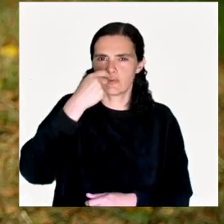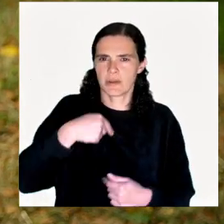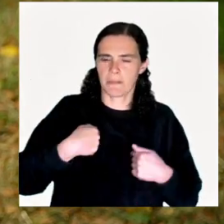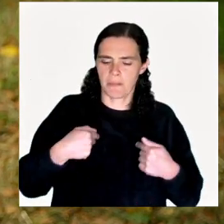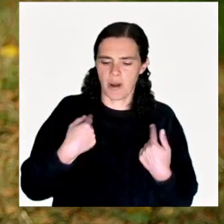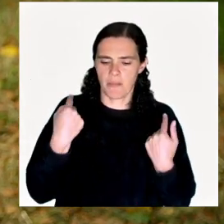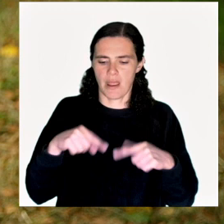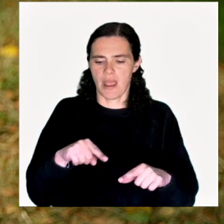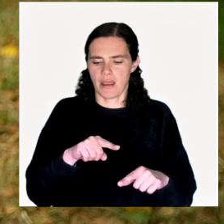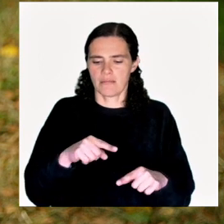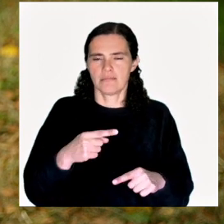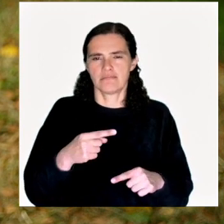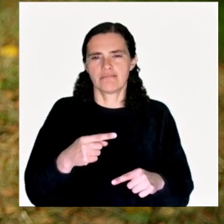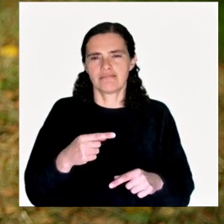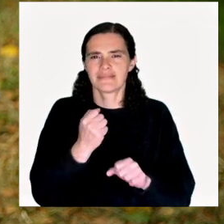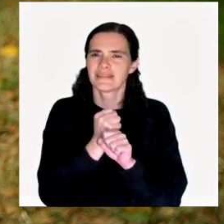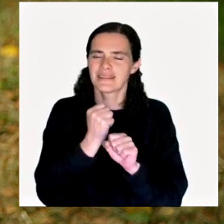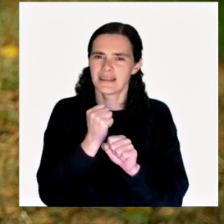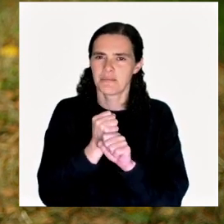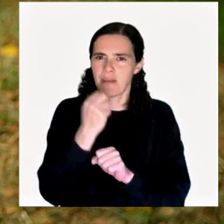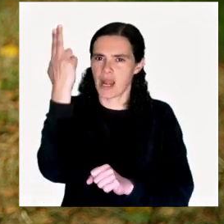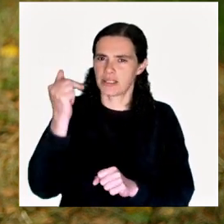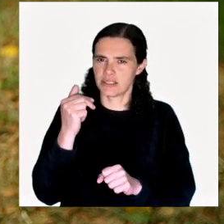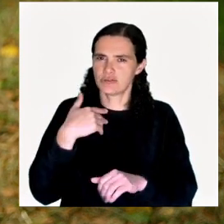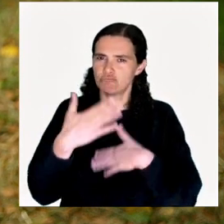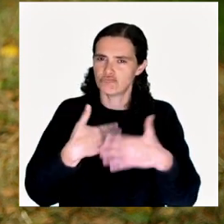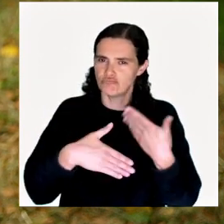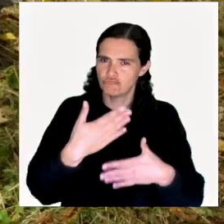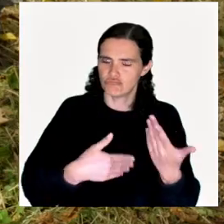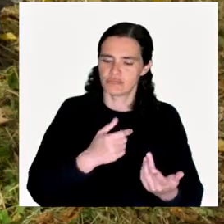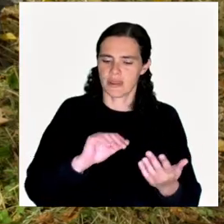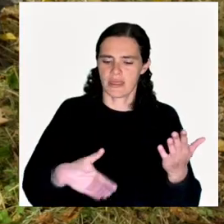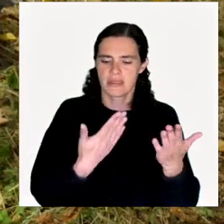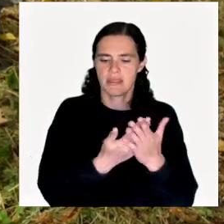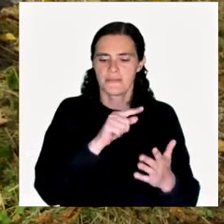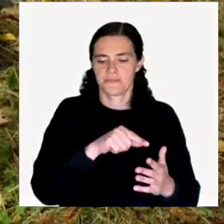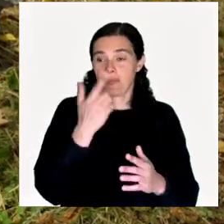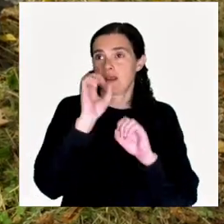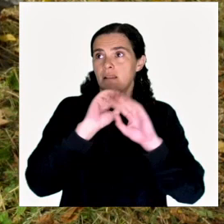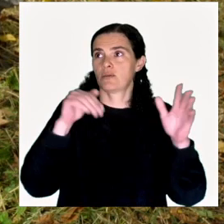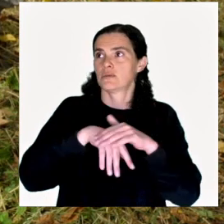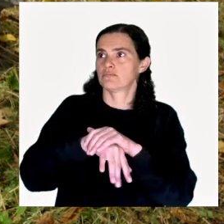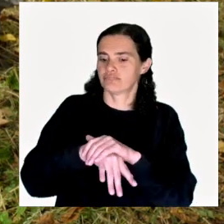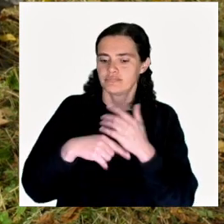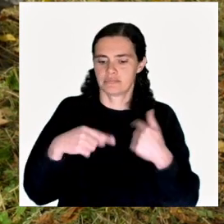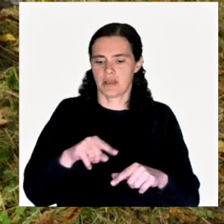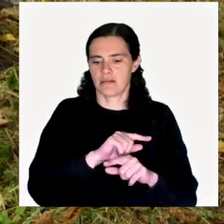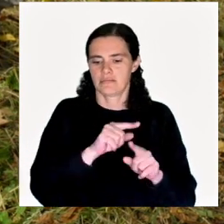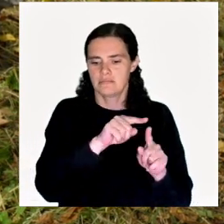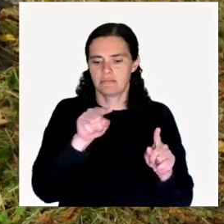autobiography that continue to feed the artist's work. The roots themselves, of course, there is an